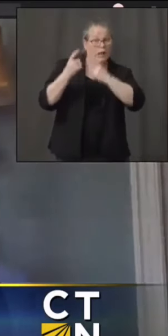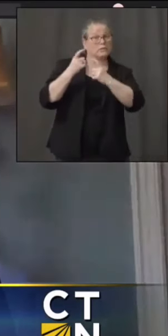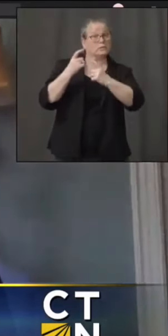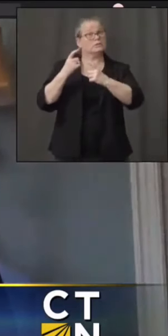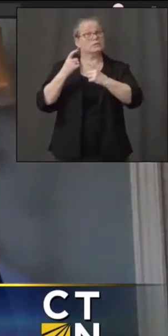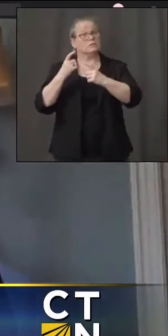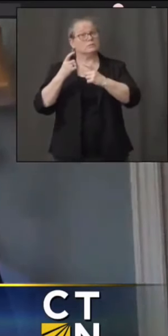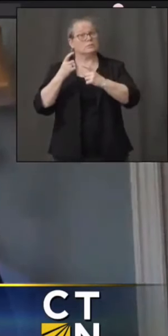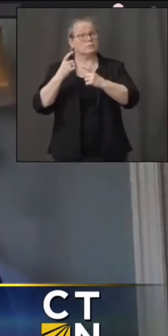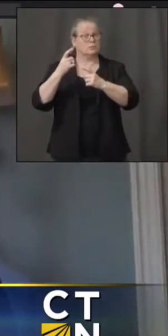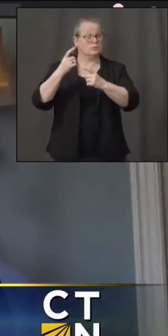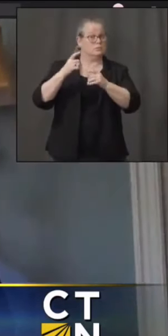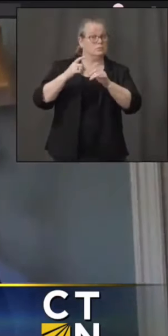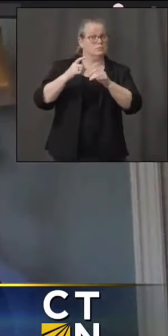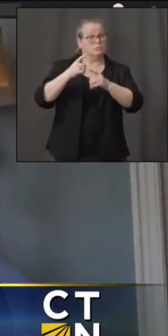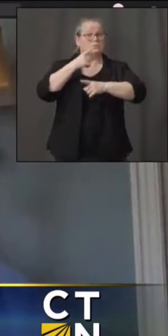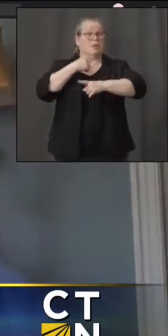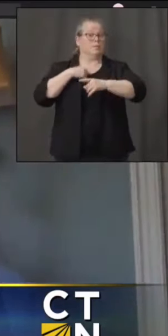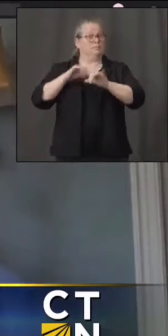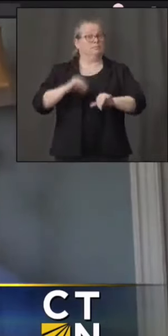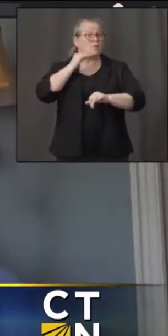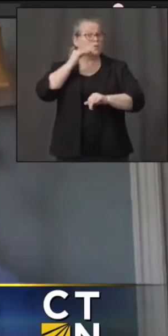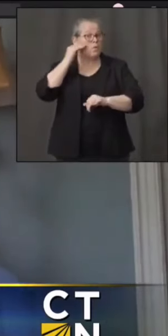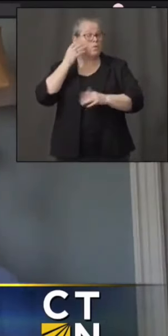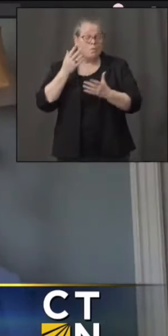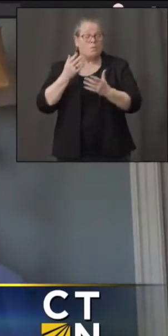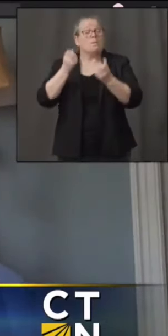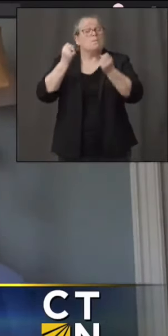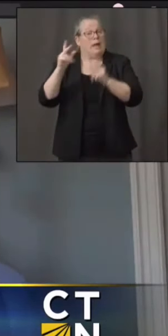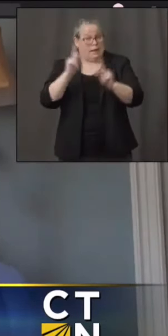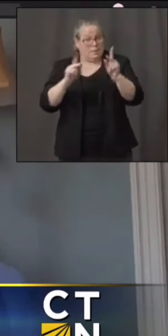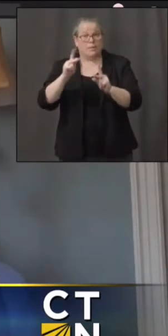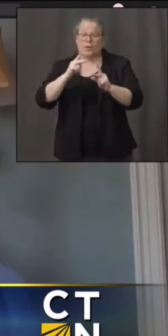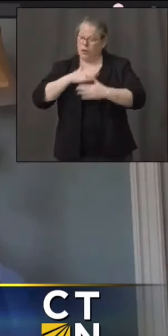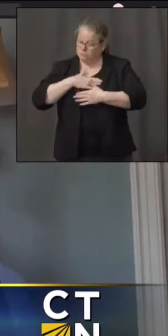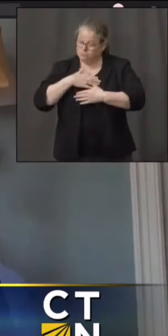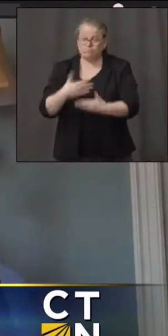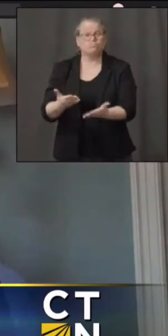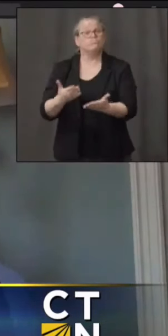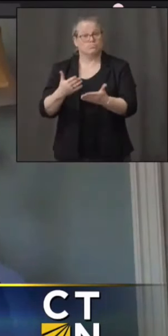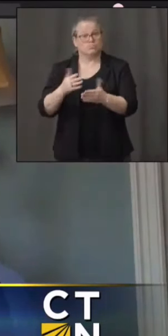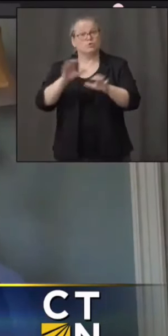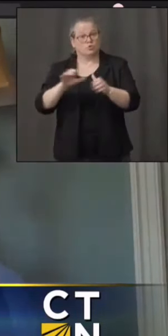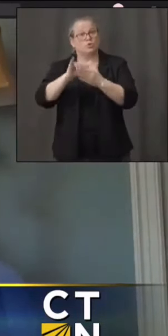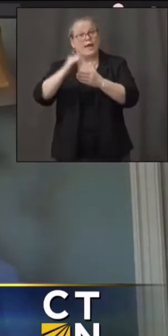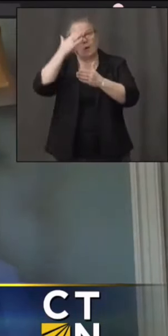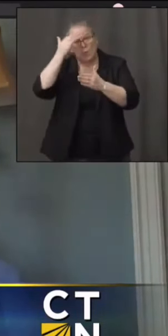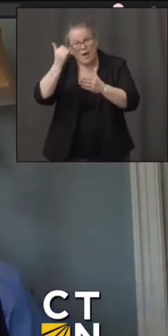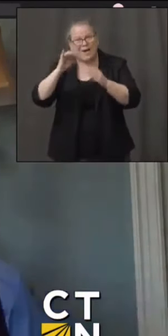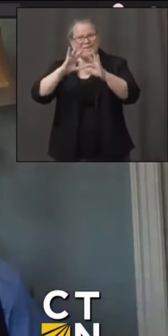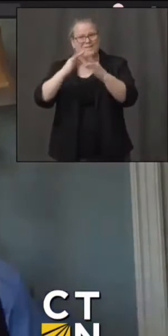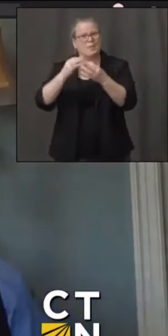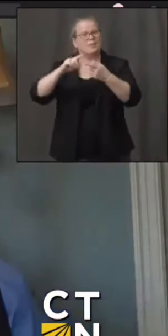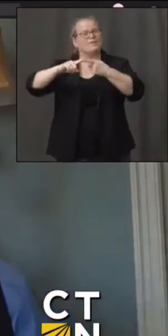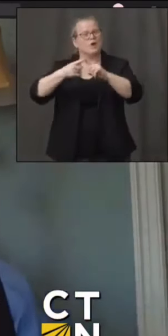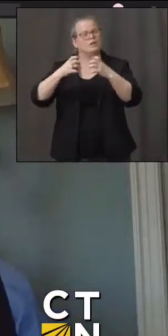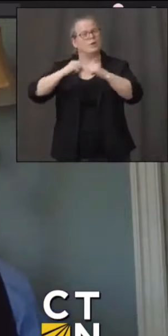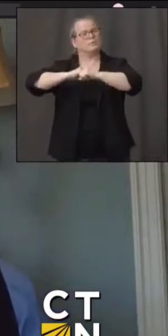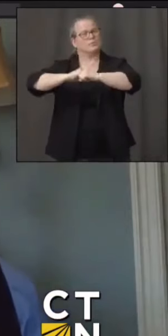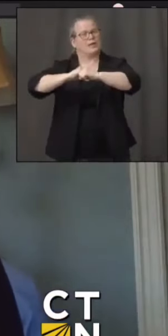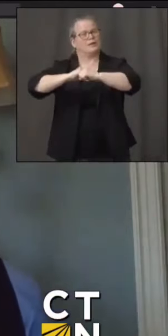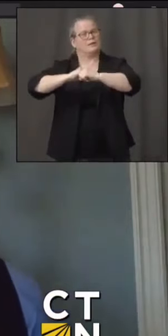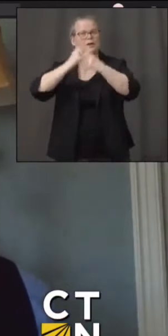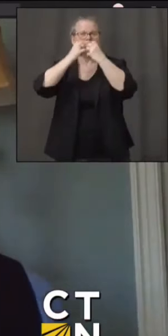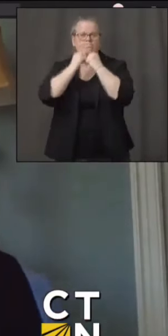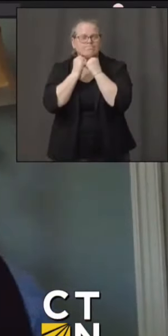majority of people are interested in taking those measures and protecting their family and their friends and their